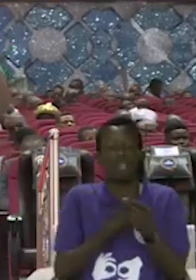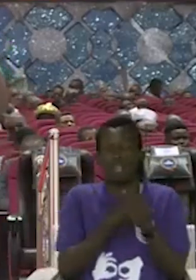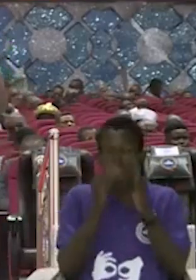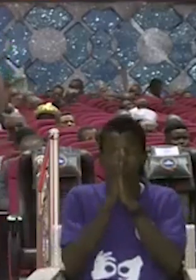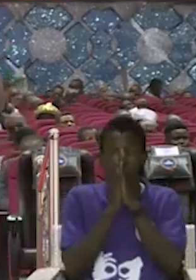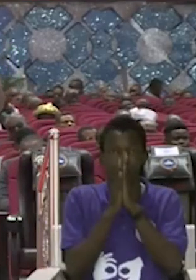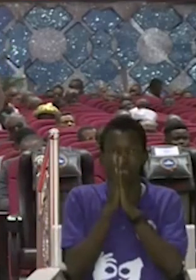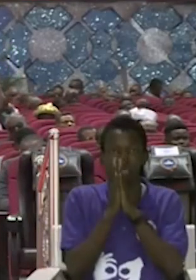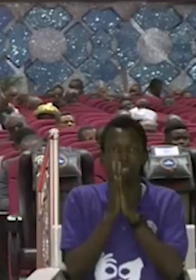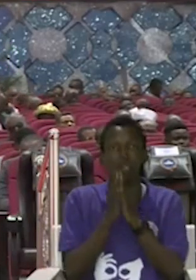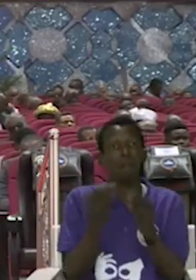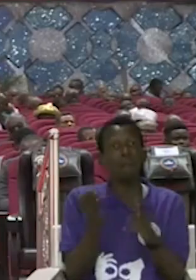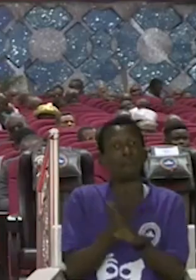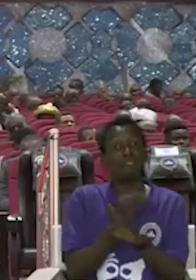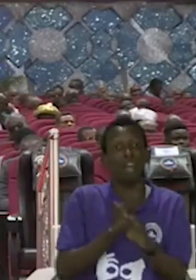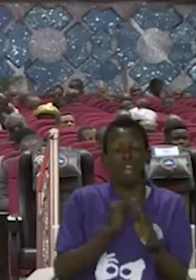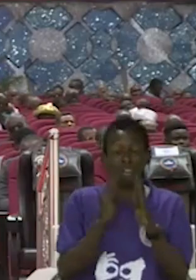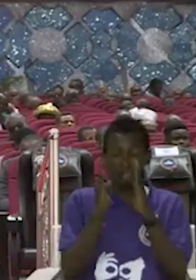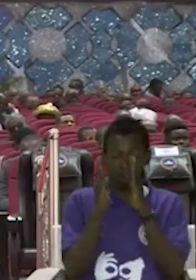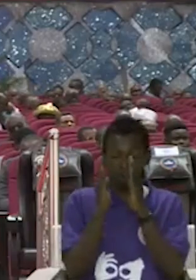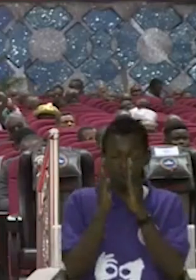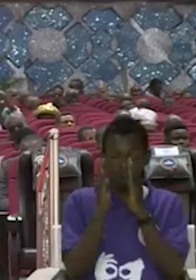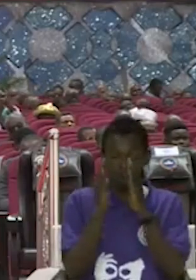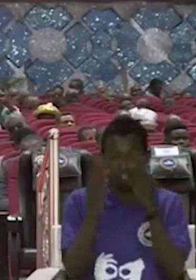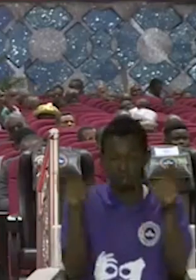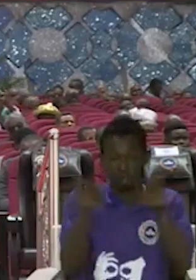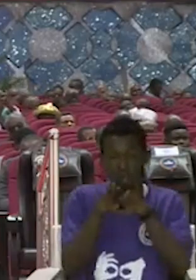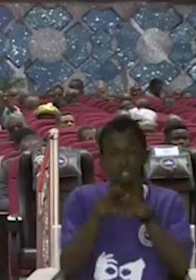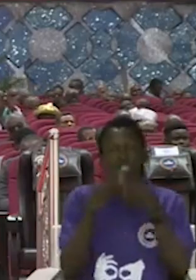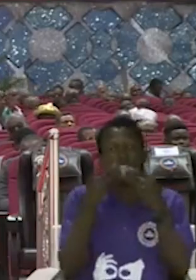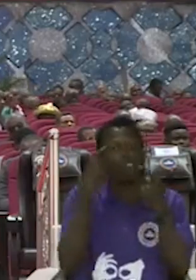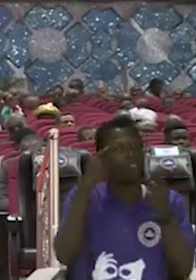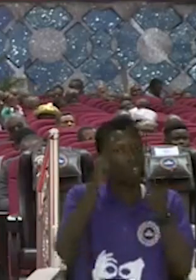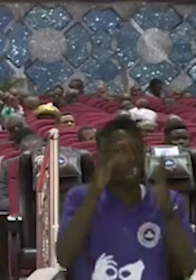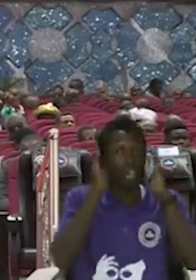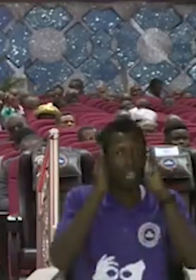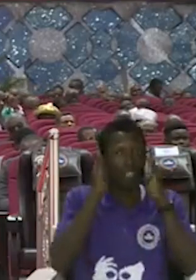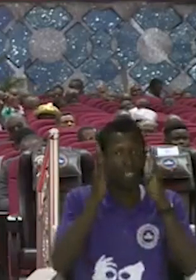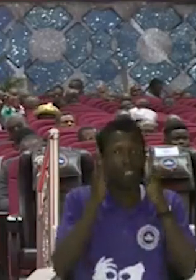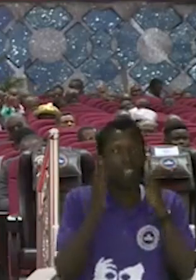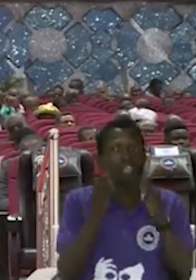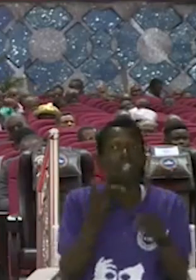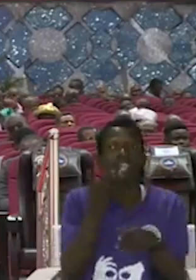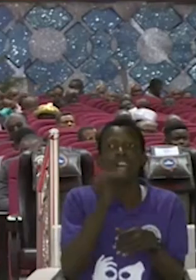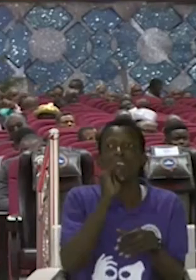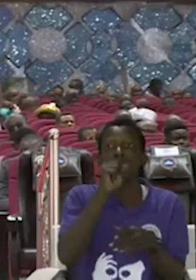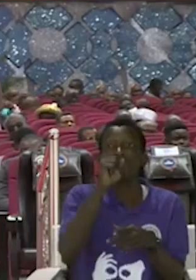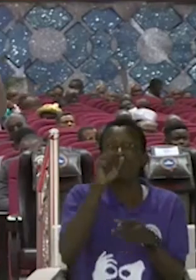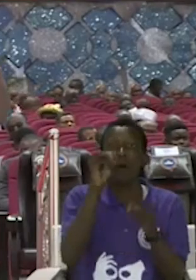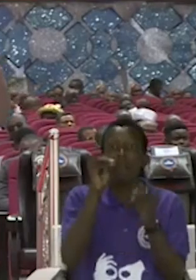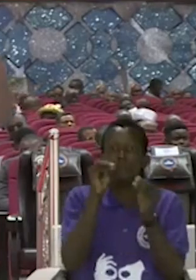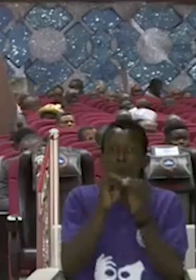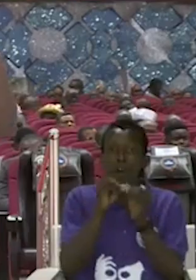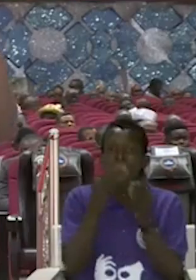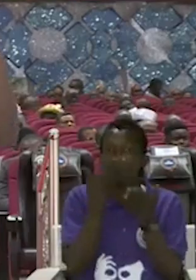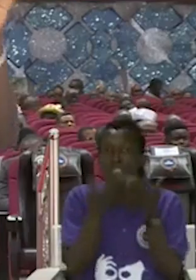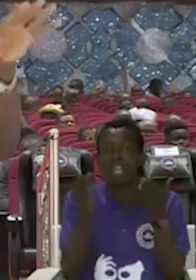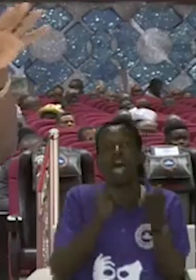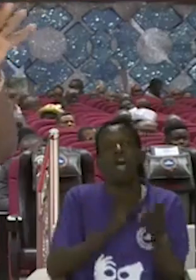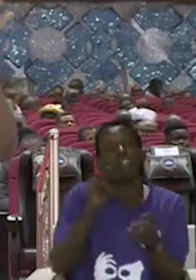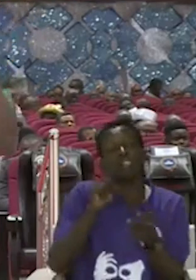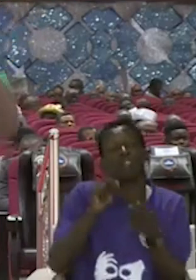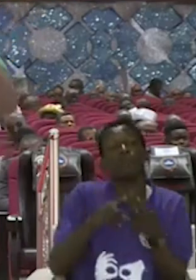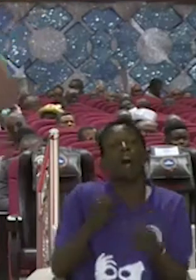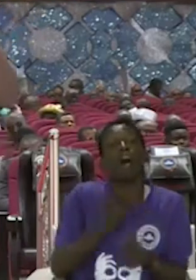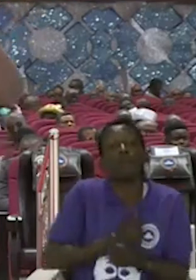Before I close, thank you for your attention. There's something, one more thing that I need to apologize